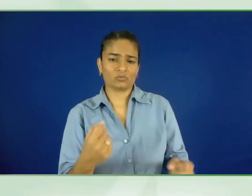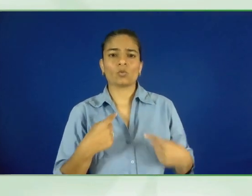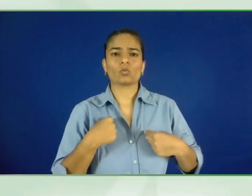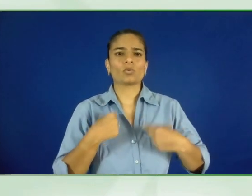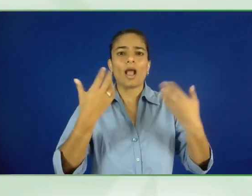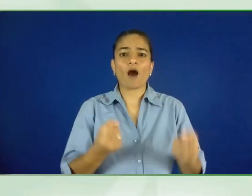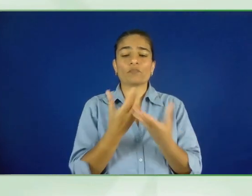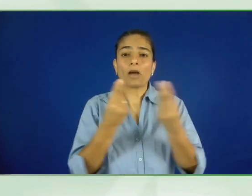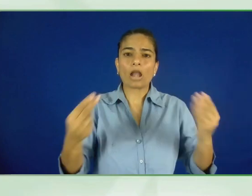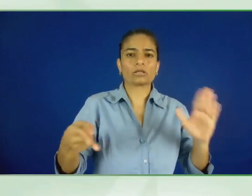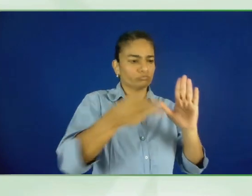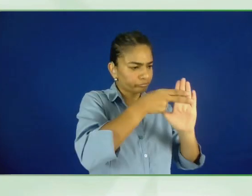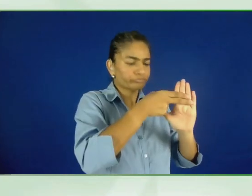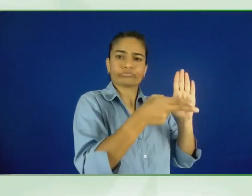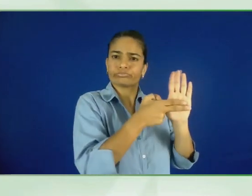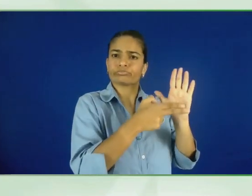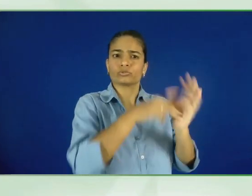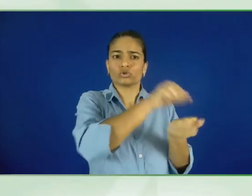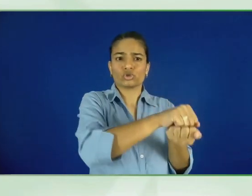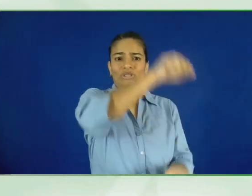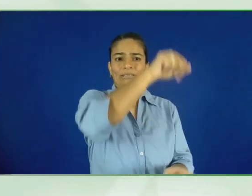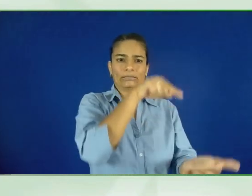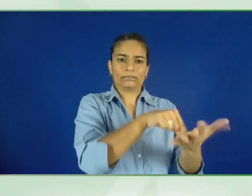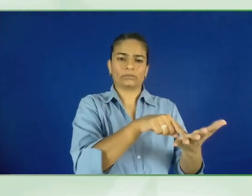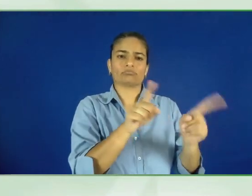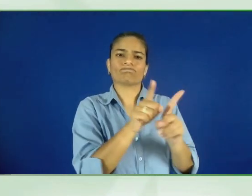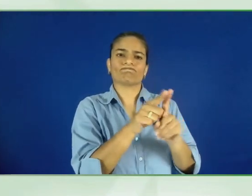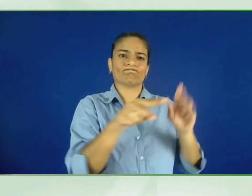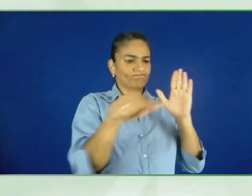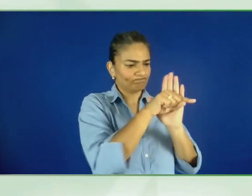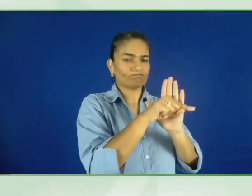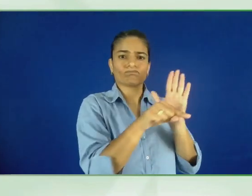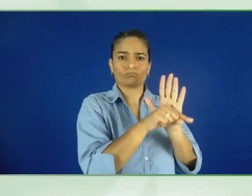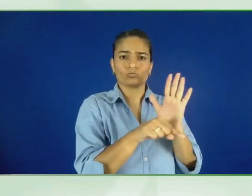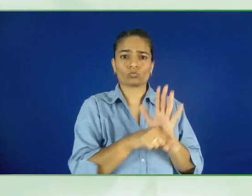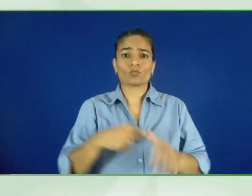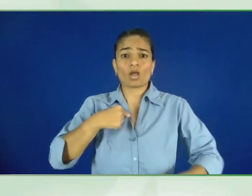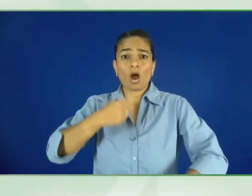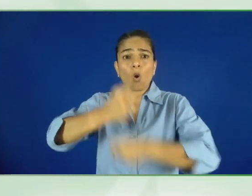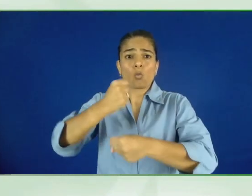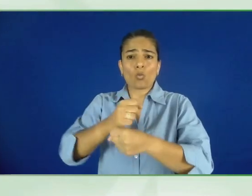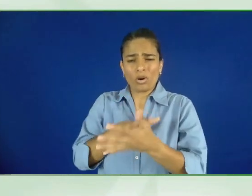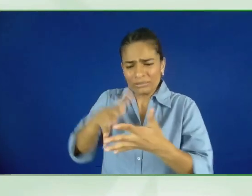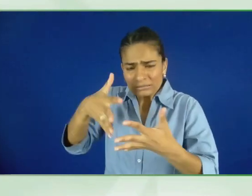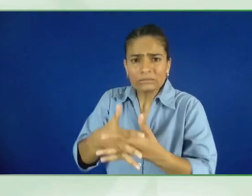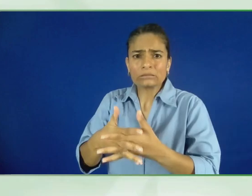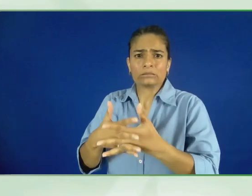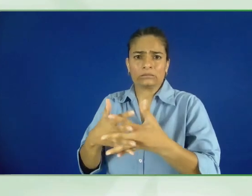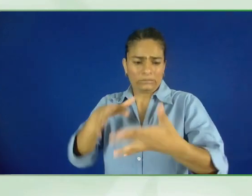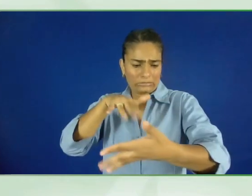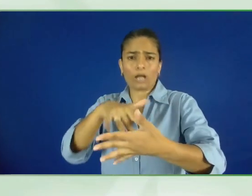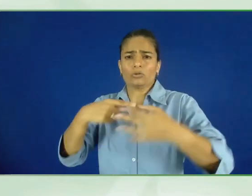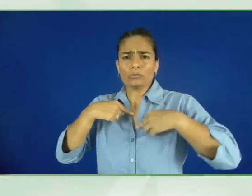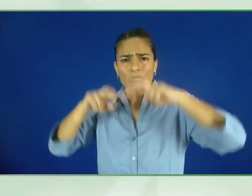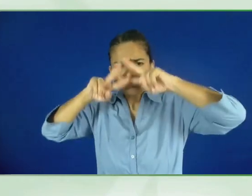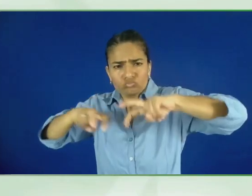of, I've done some work in Indigenous studies where I've really researched the Indigenous treaties with the government from a long